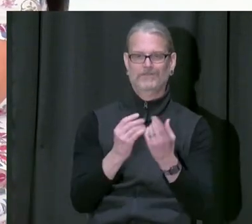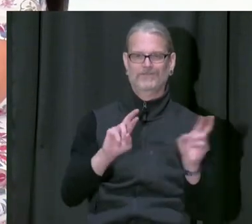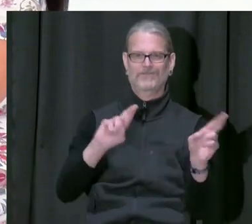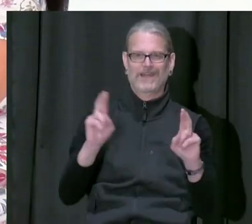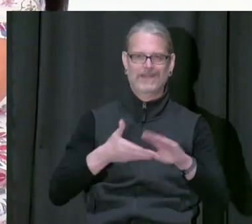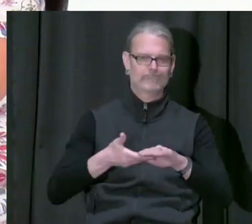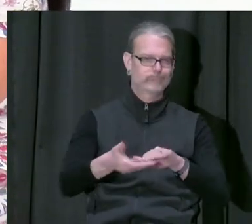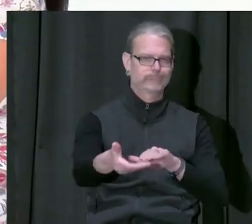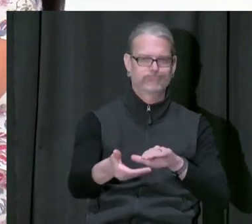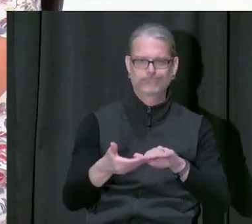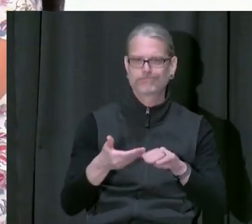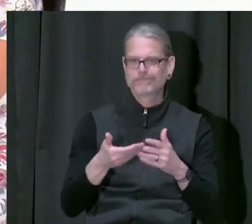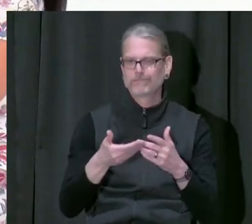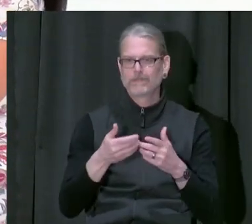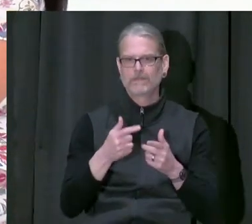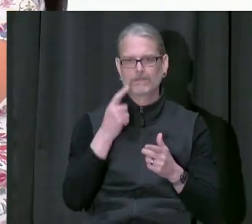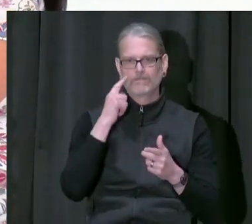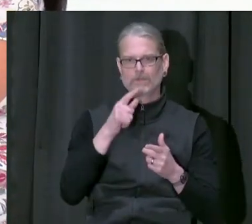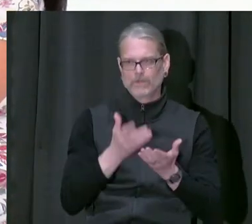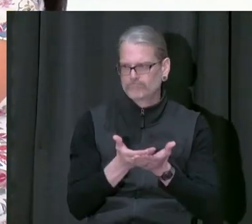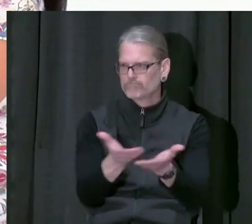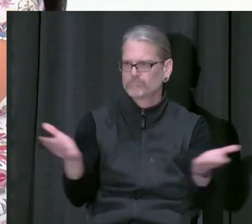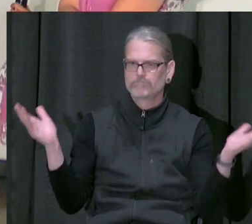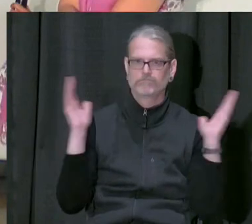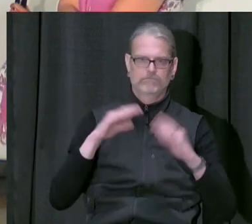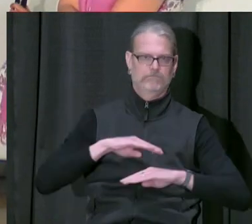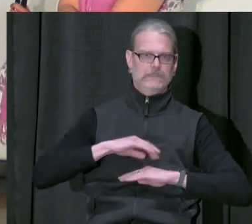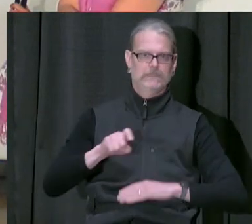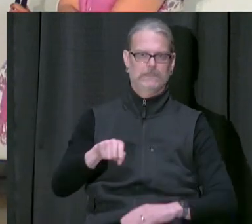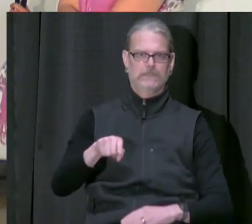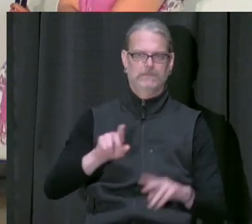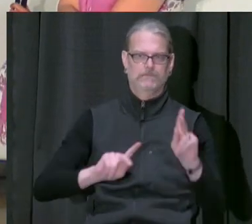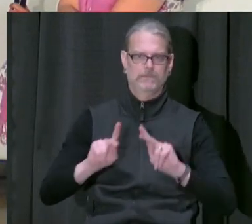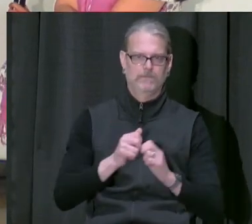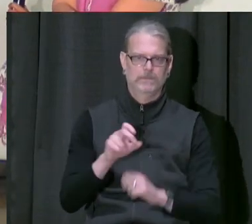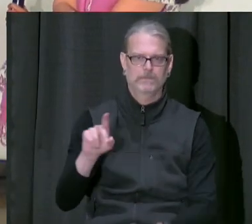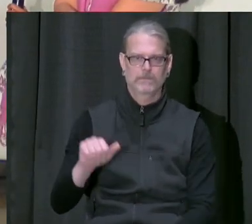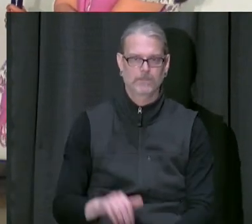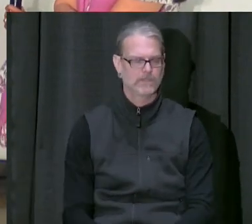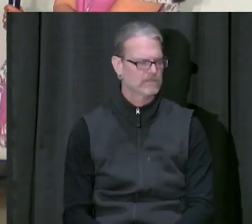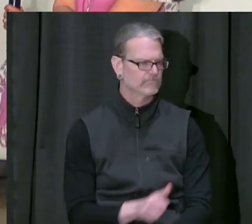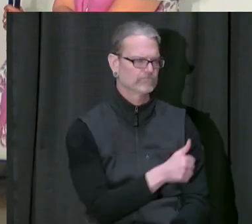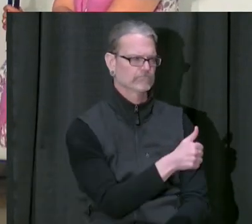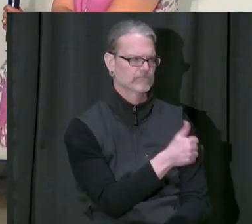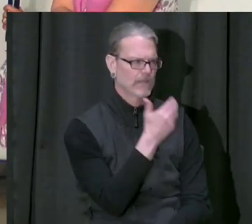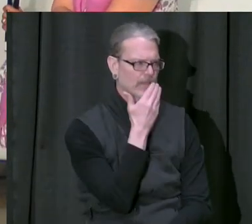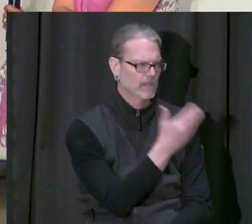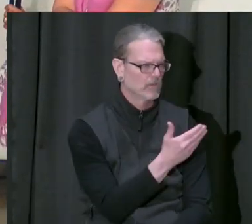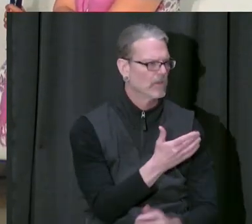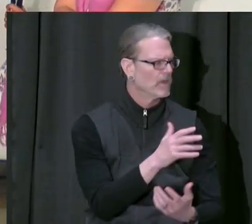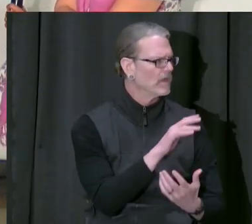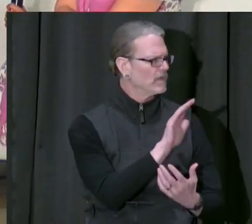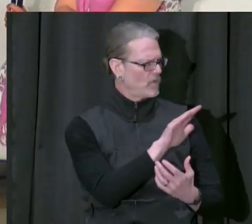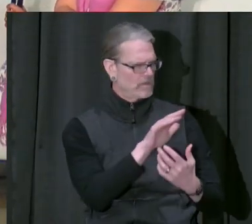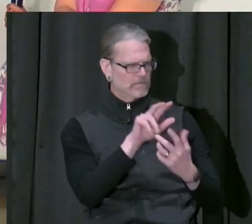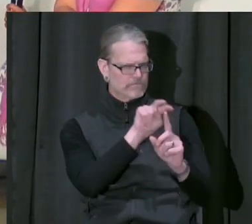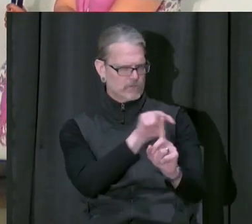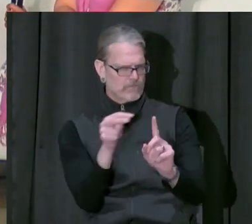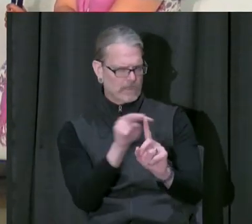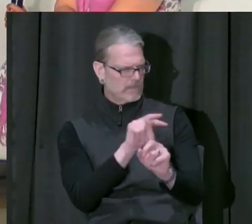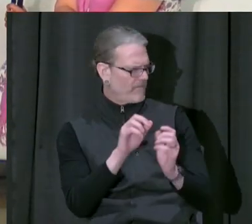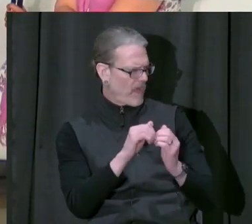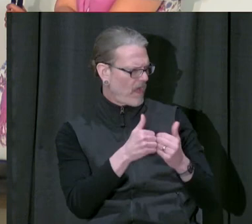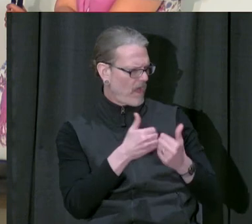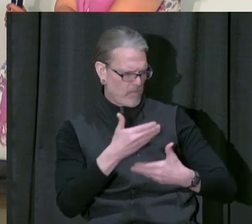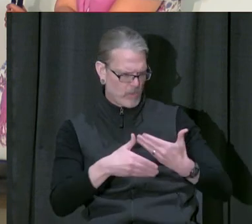have in place to really be able to bring them in. Excellent. Give us some perspective how this process starts. Can you help us